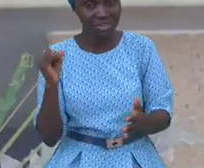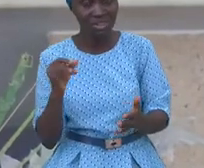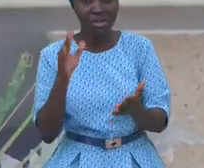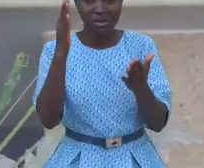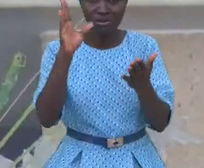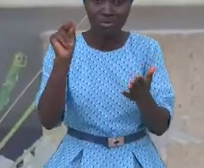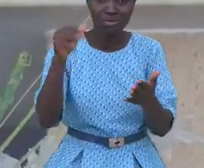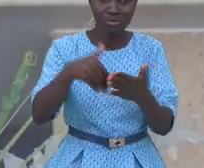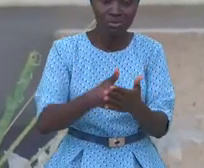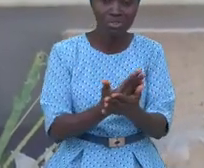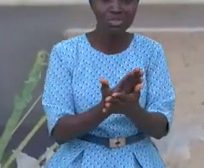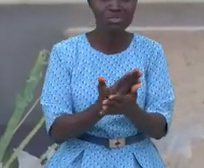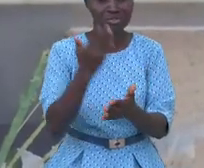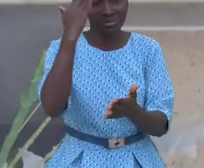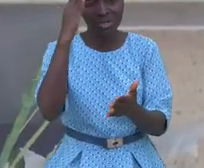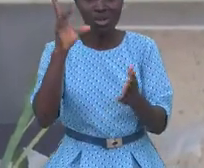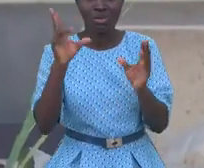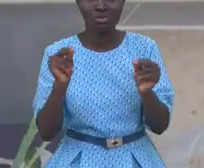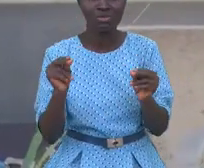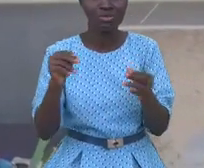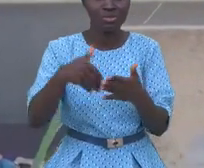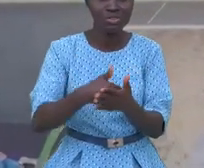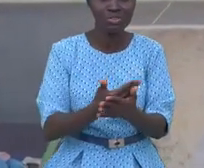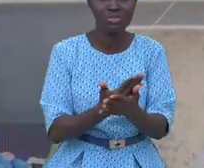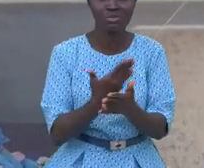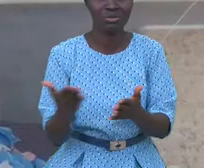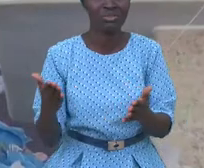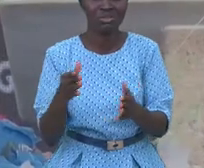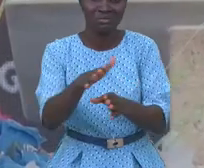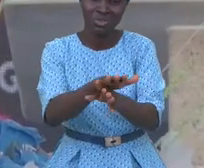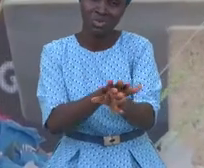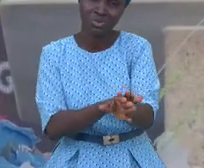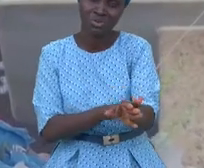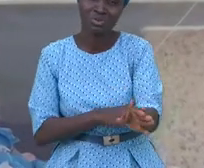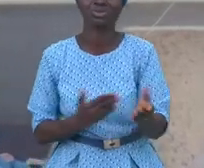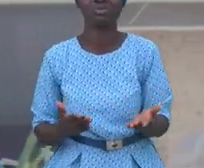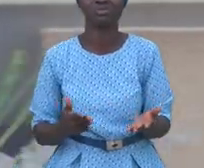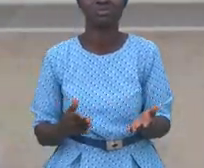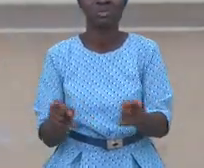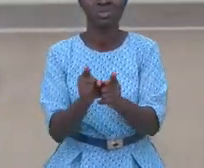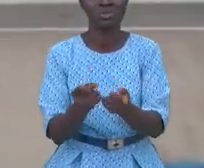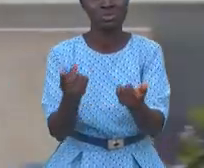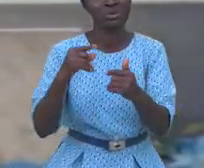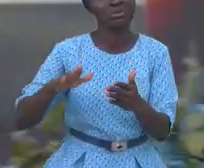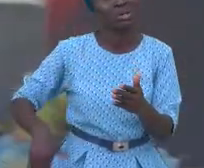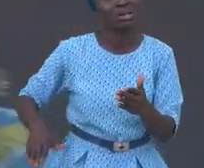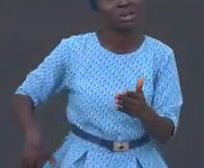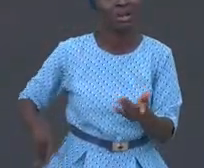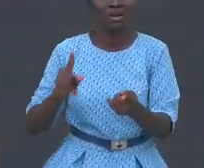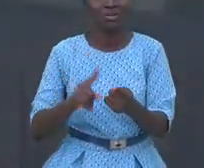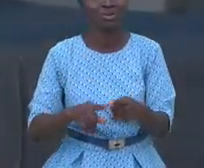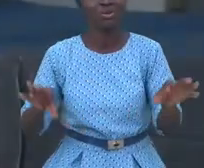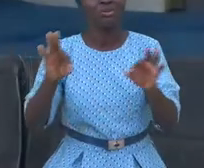sluggish, he's slow, he's retarded. He's even coming late to important meetings. It's like even in